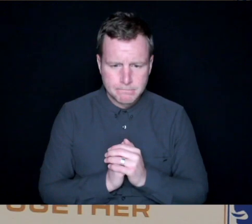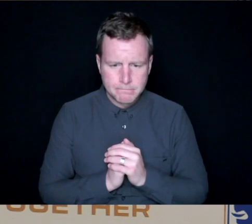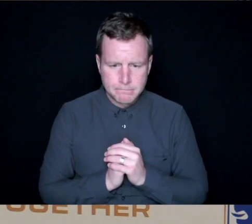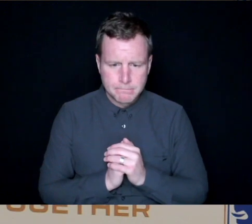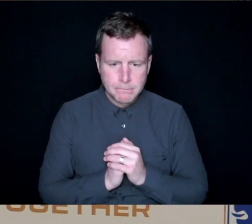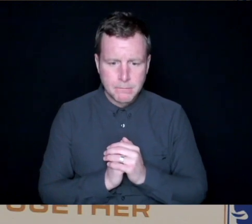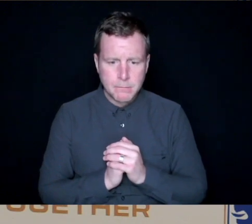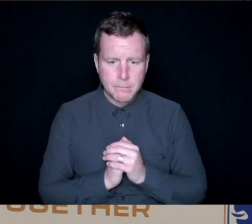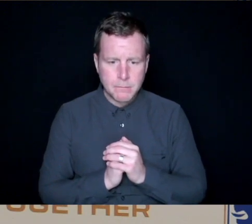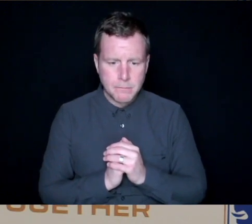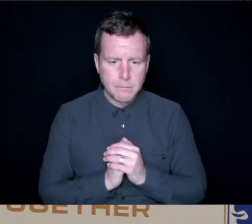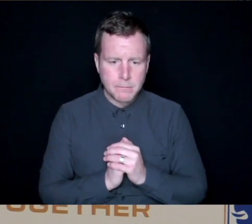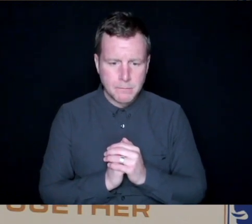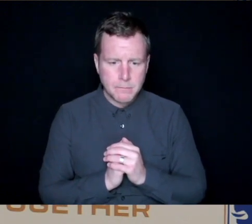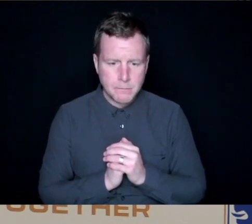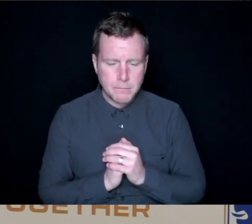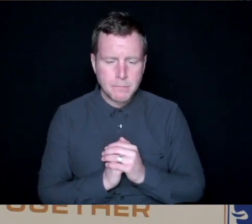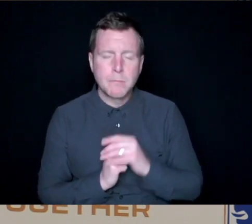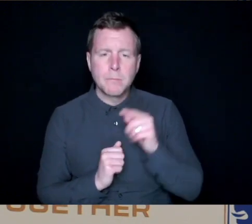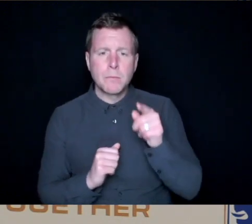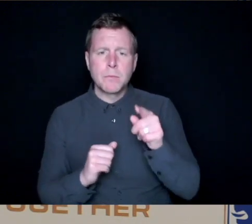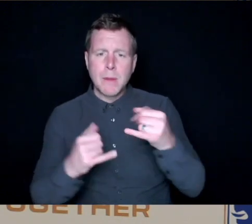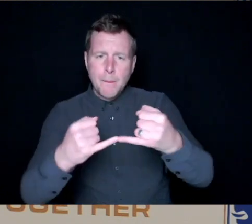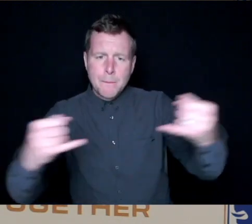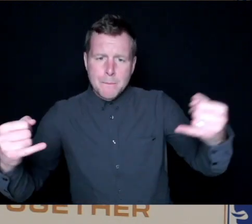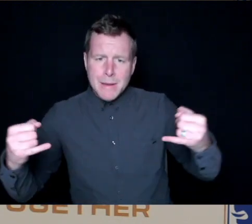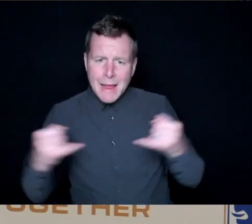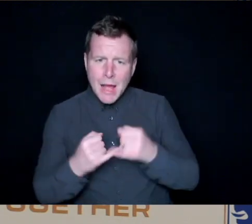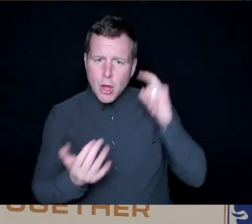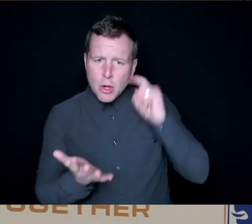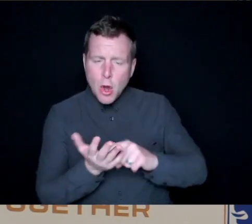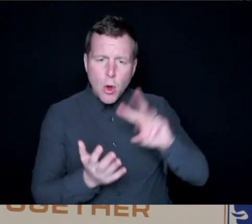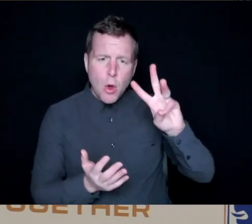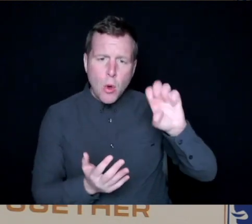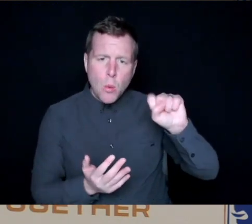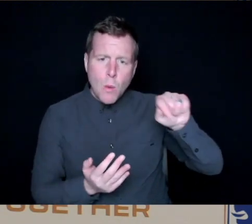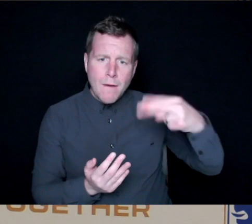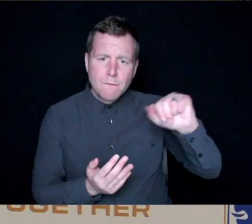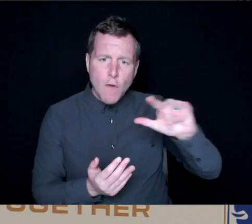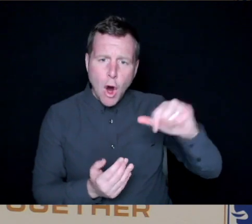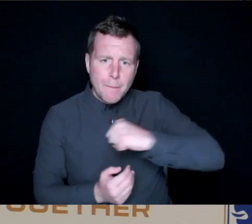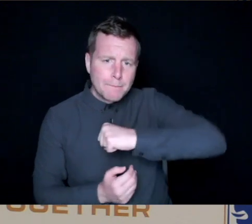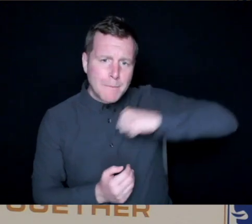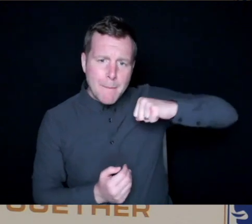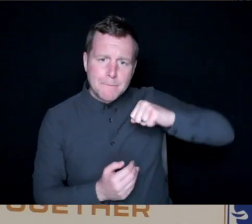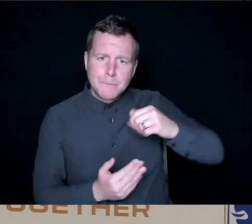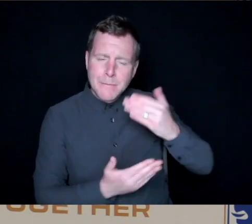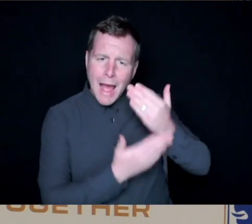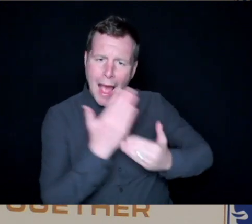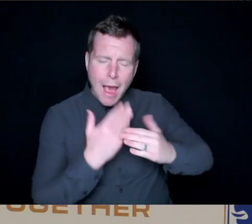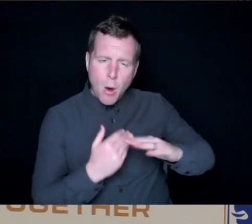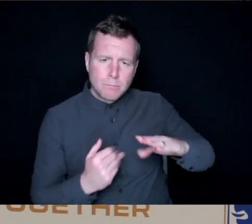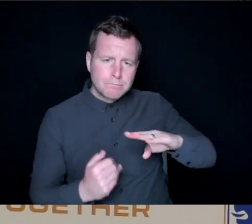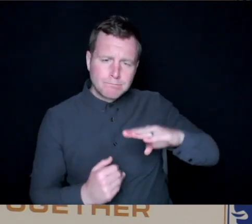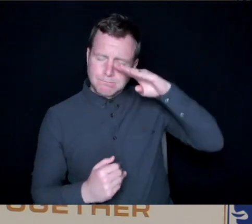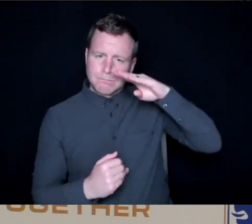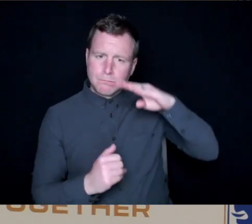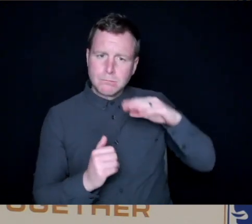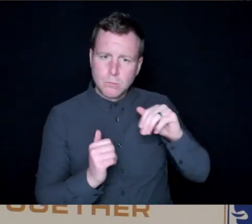Right before that came, she had that play in the box, and it looked like maybe Westfall's hand got up in her face. I just got shown a photo of